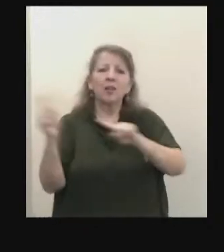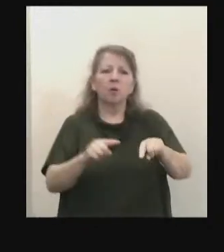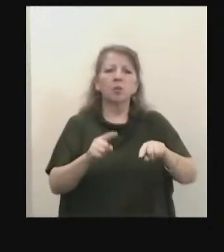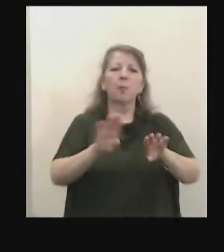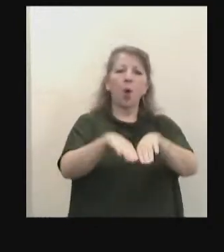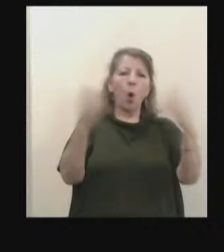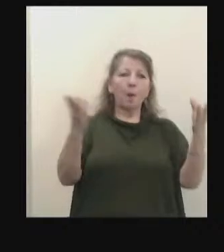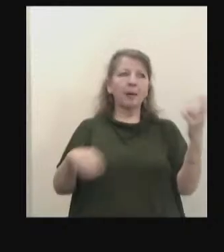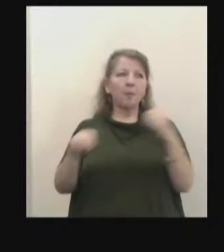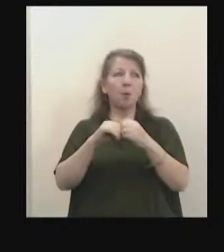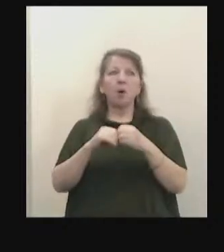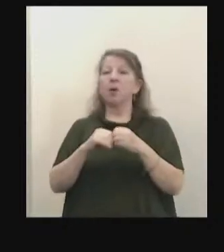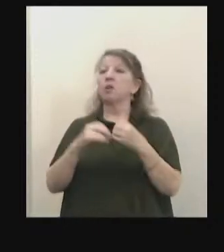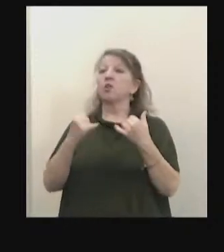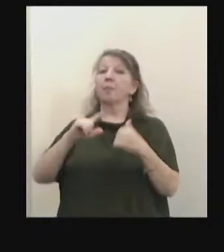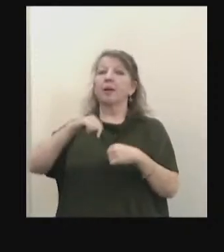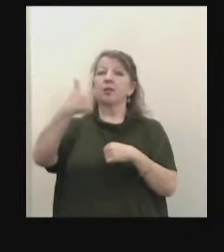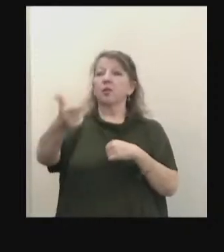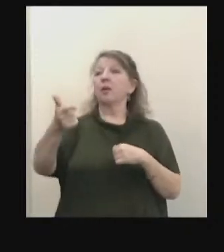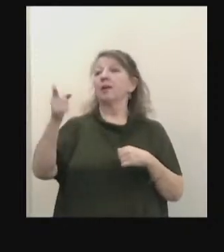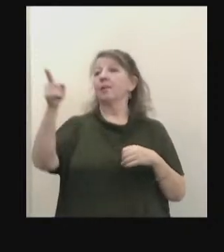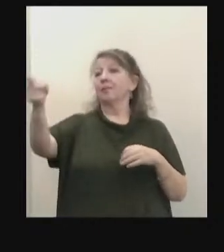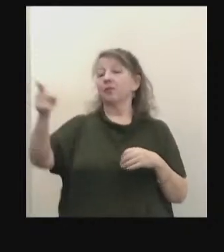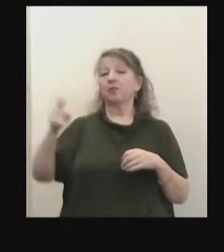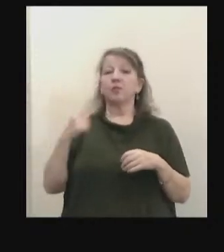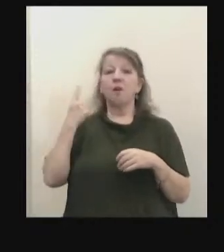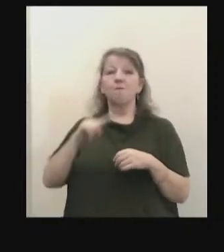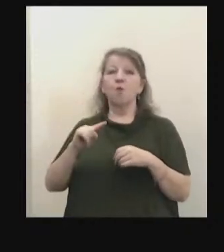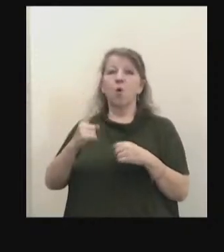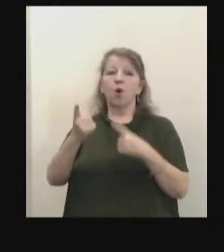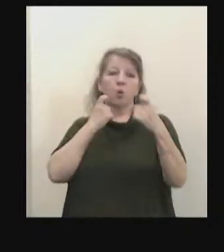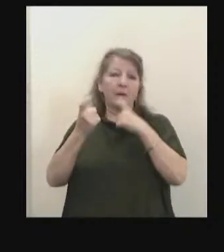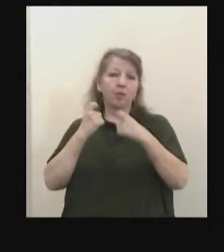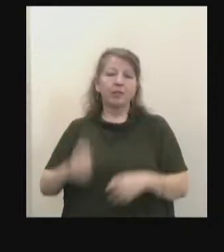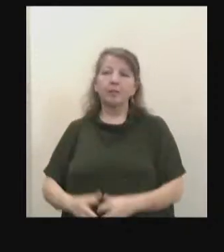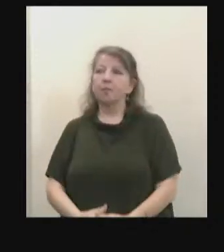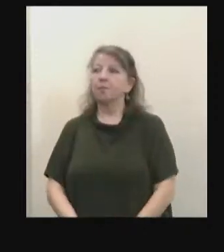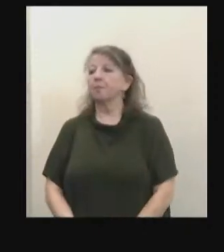So I'm going to turn it over to the county executive to answer questions.